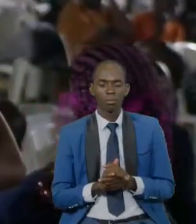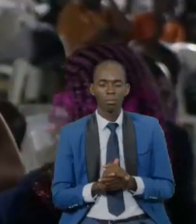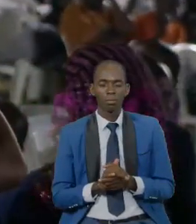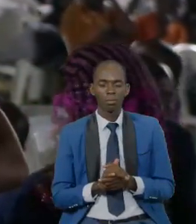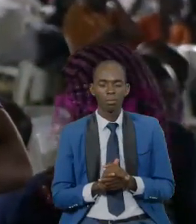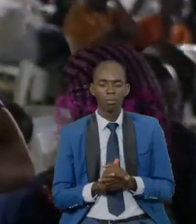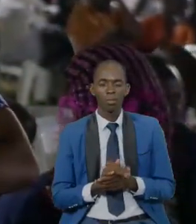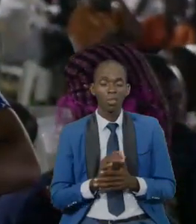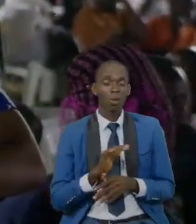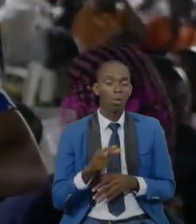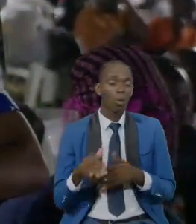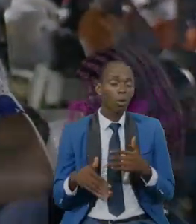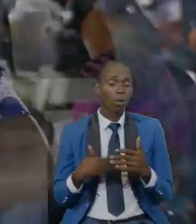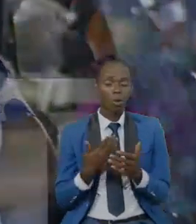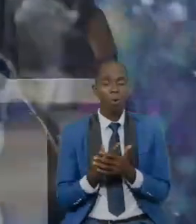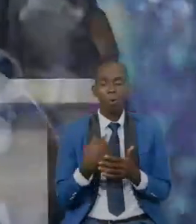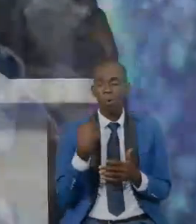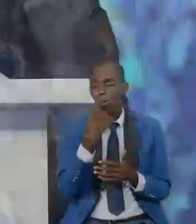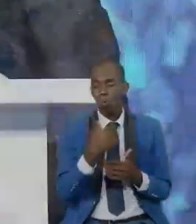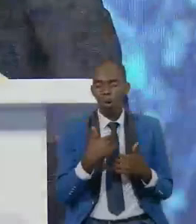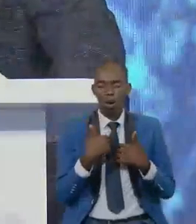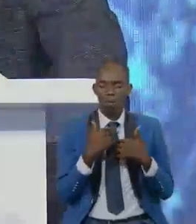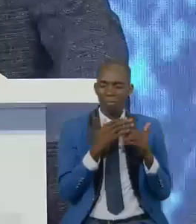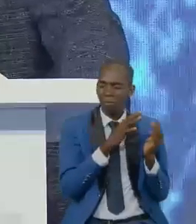All those who have abandoned their sin,